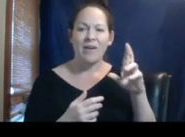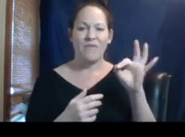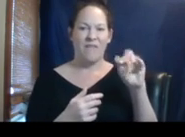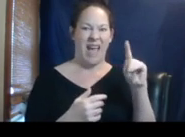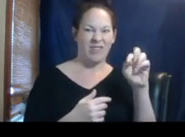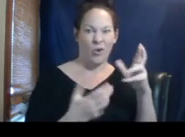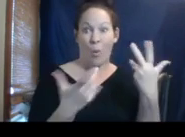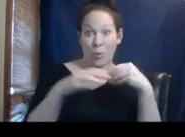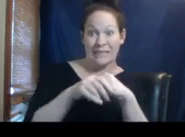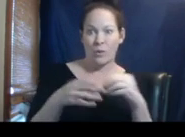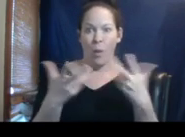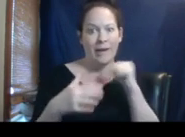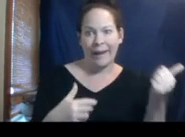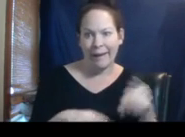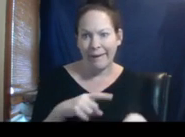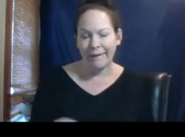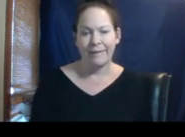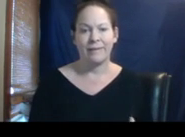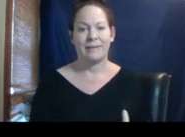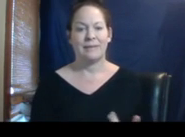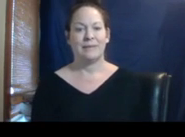Notice this was cubic.